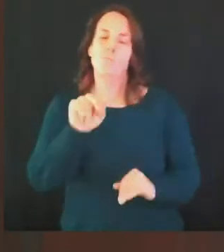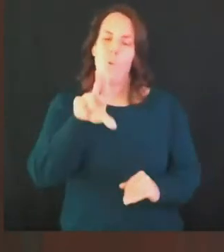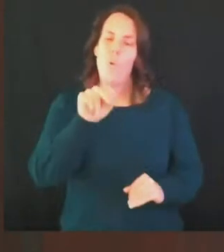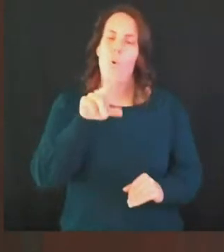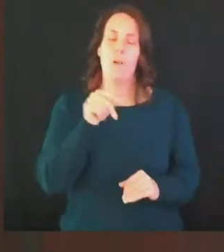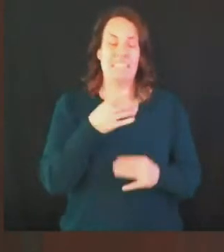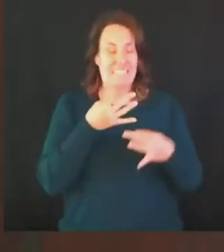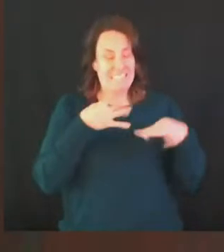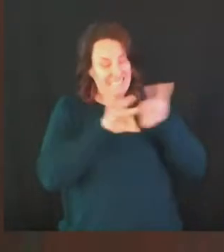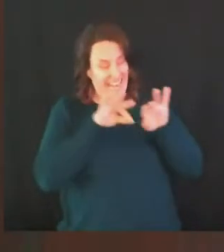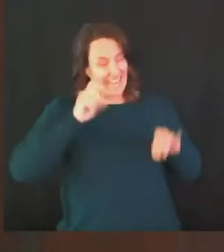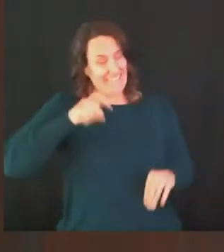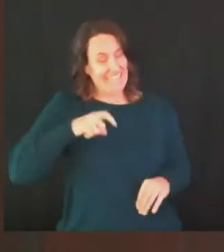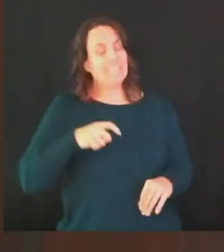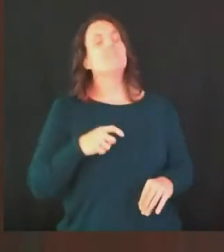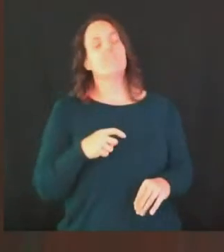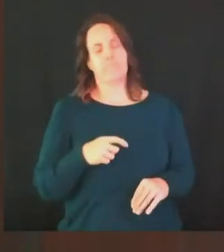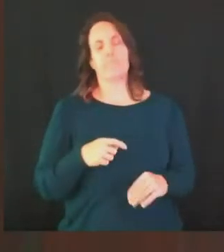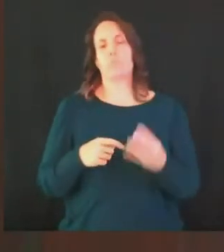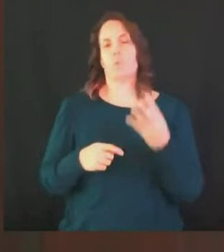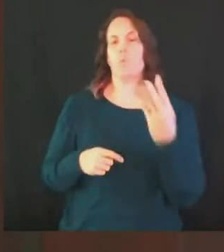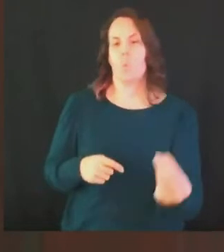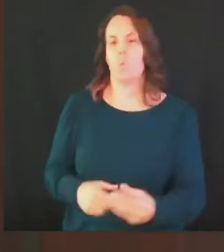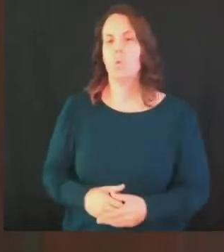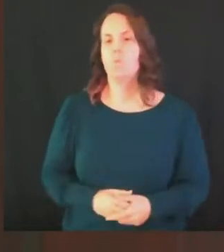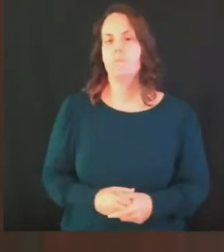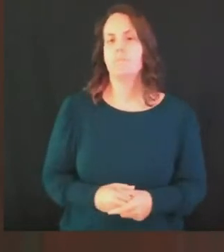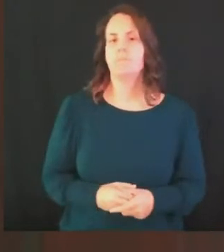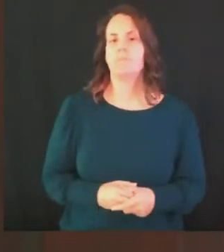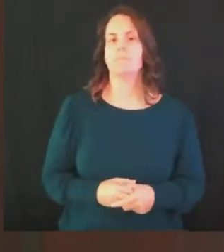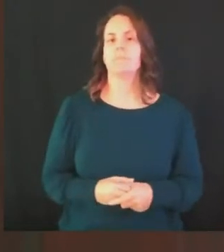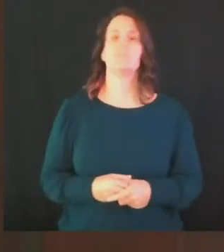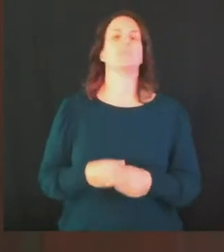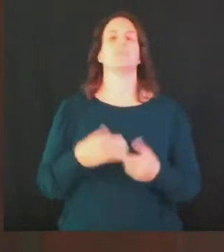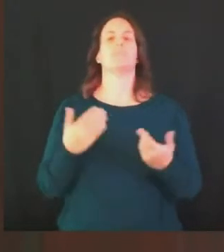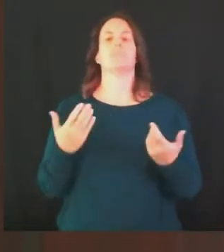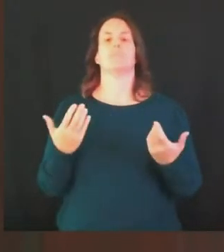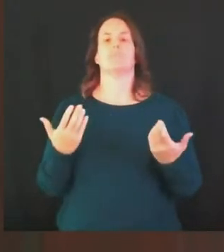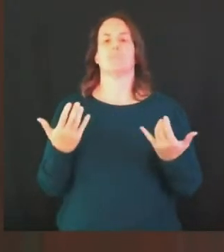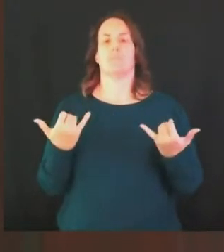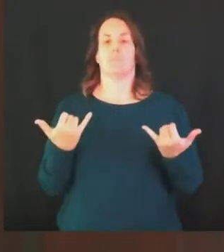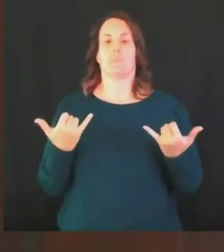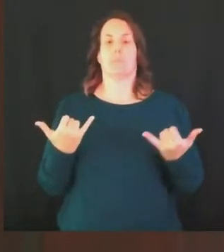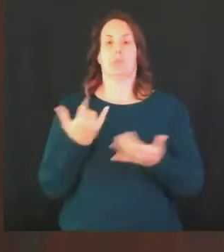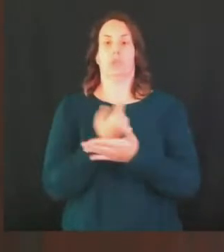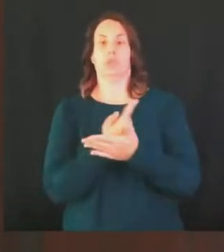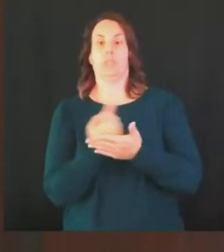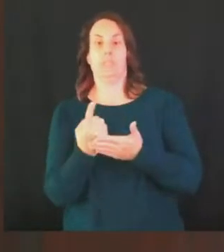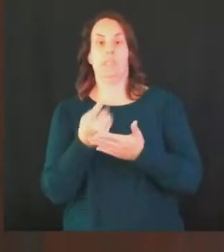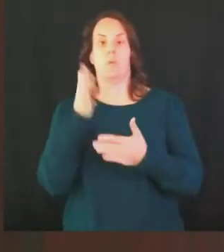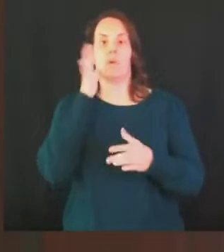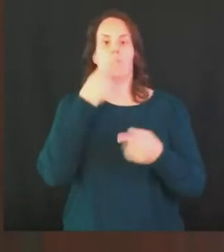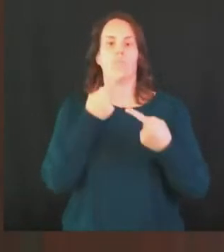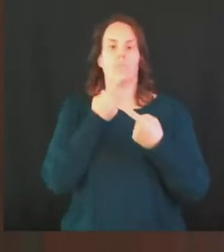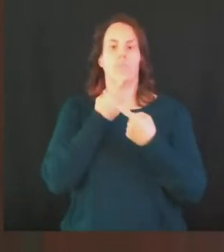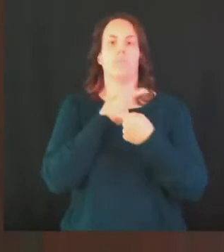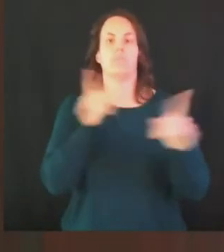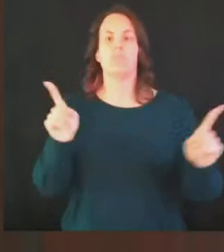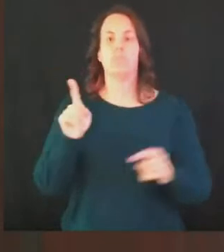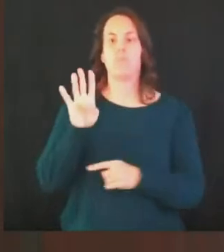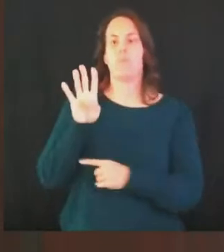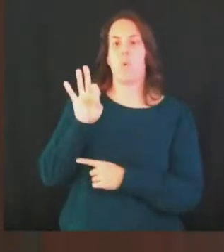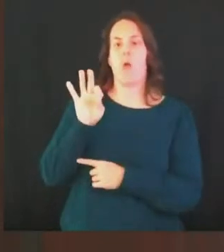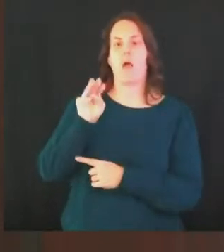rental assistance for Wisconsinites. This investment includes $10 million for the COVID-19 out-of-school